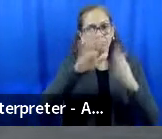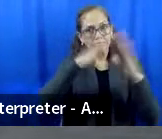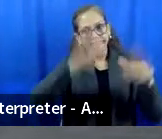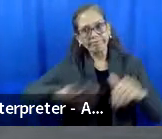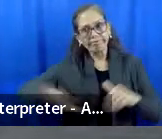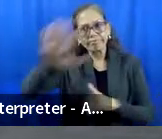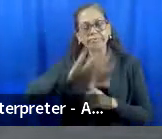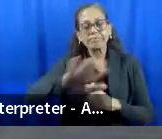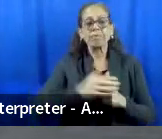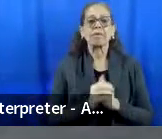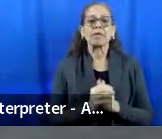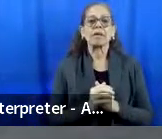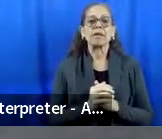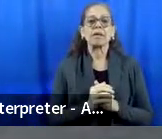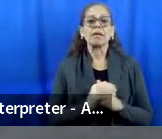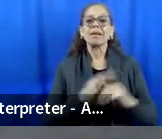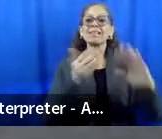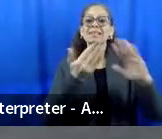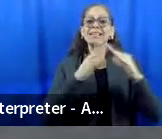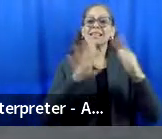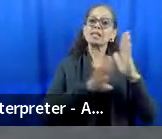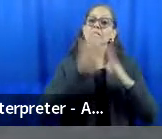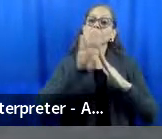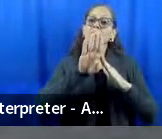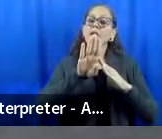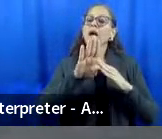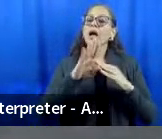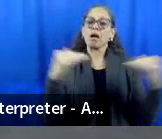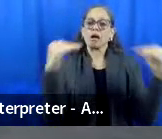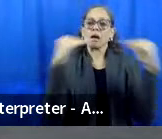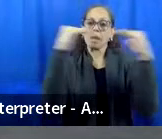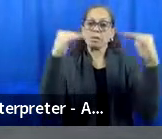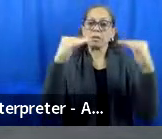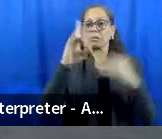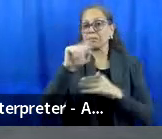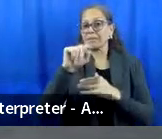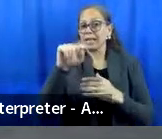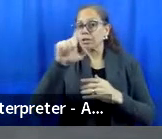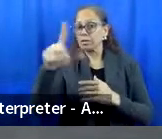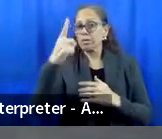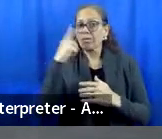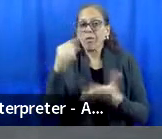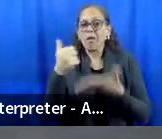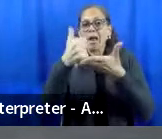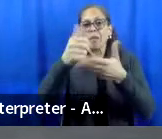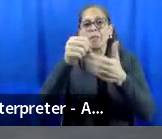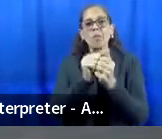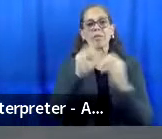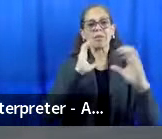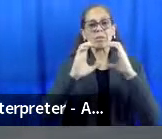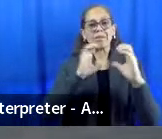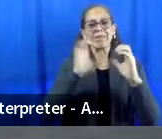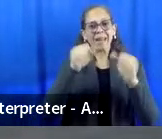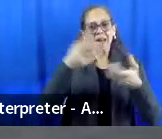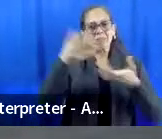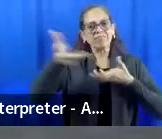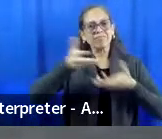The city is creating an equitable development data tool to inform those conversations and help us plan for a fairer